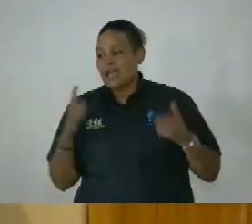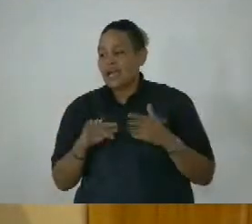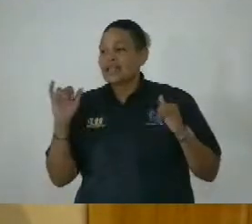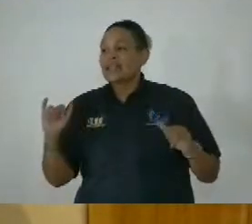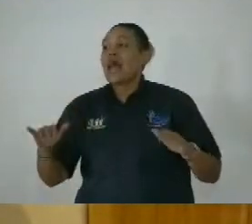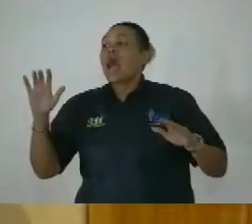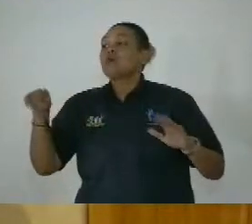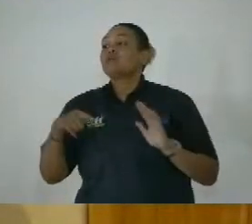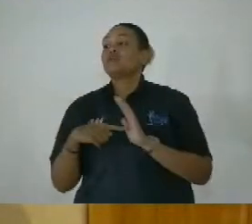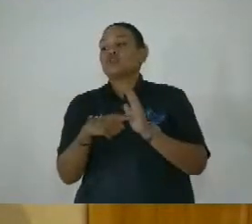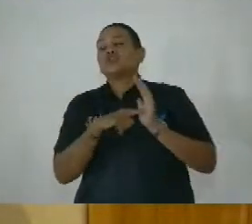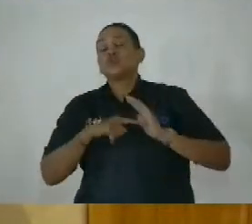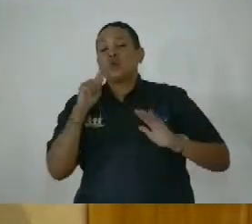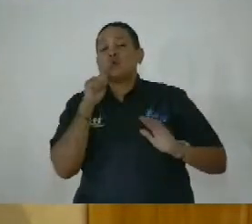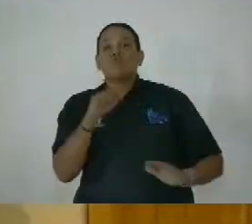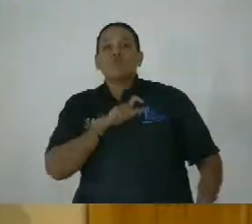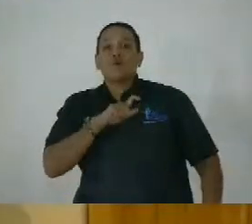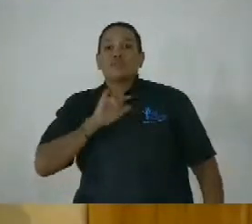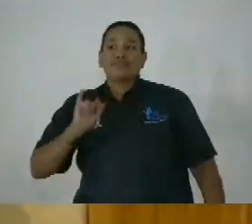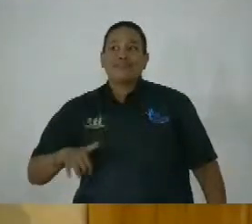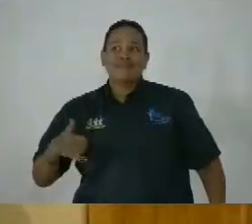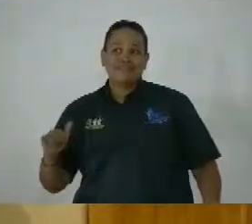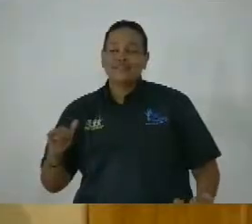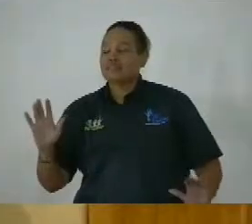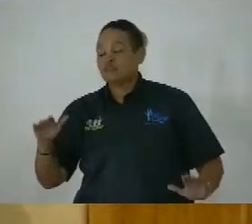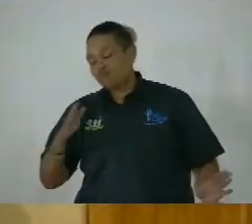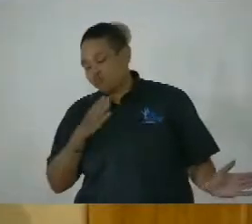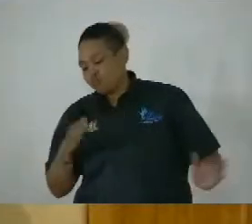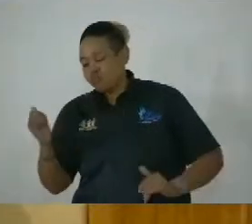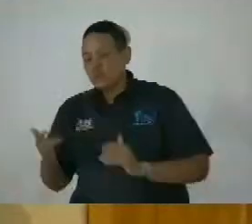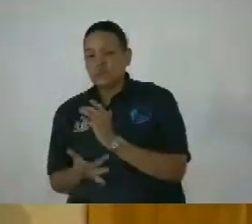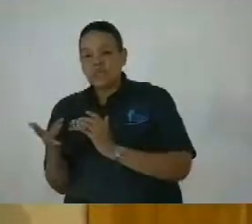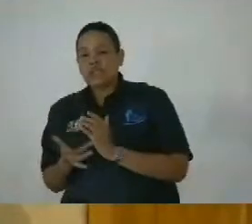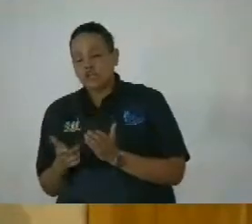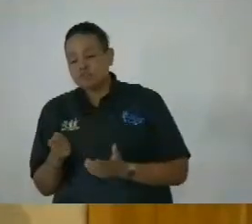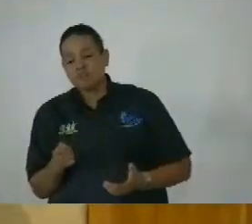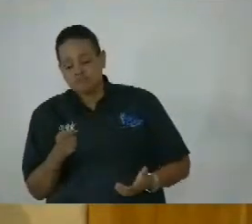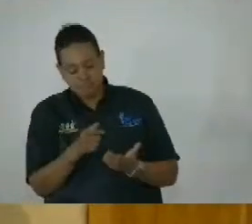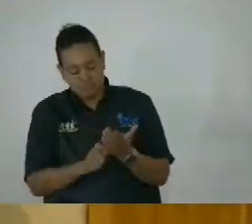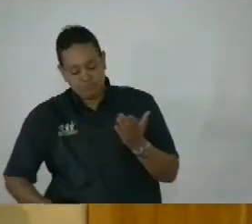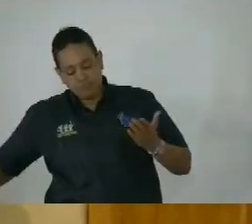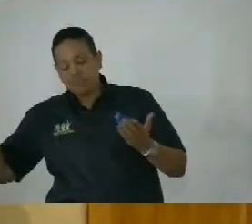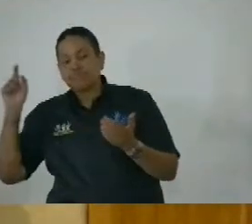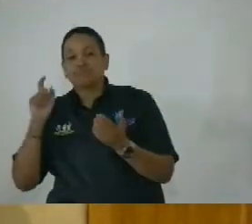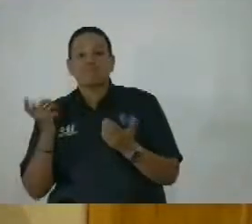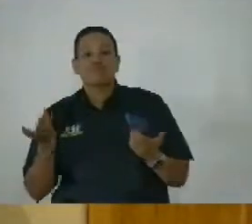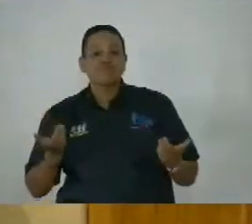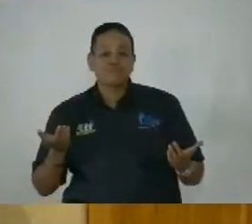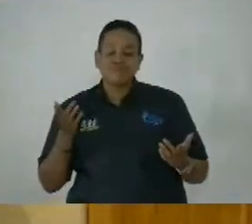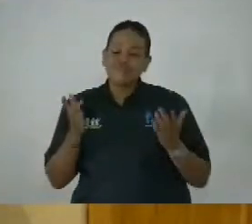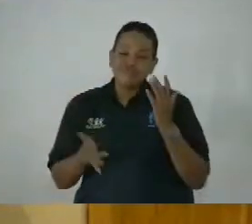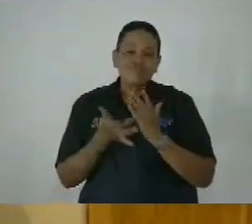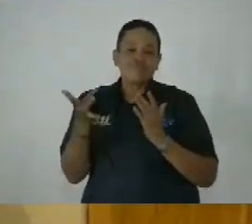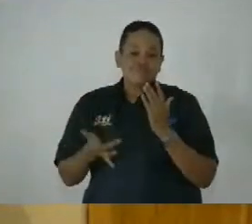was a symbol of policing. We are moving them. We are introducing